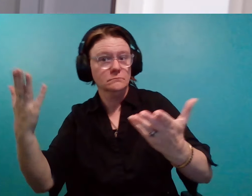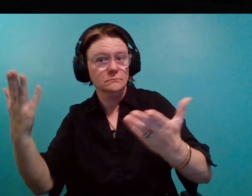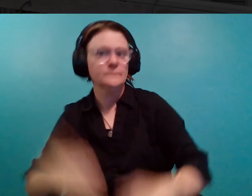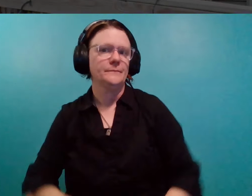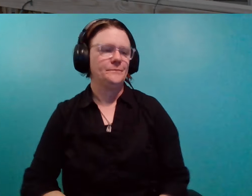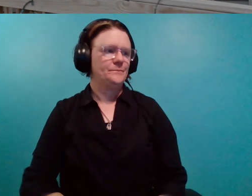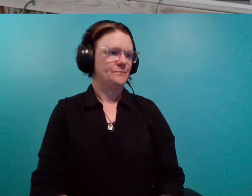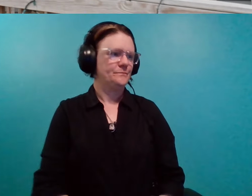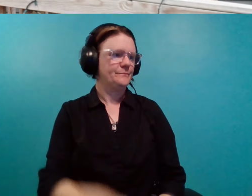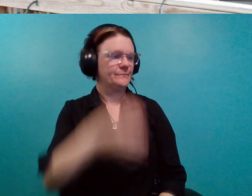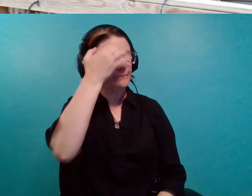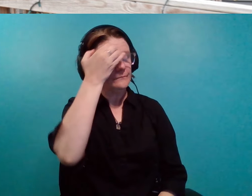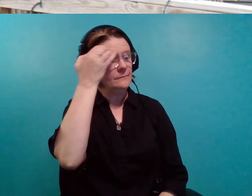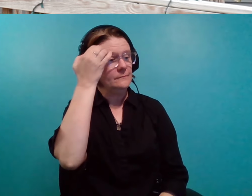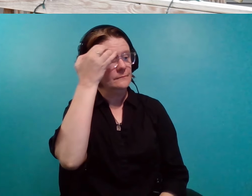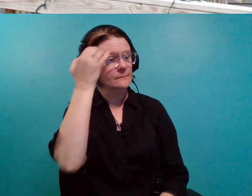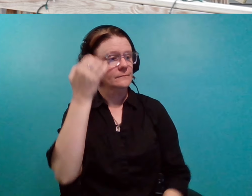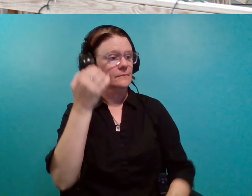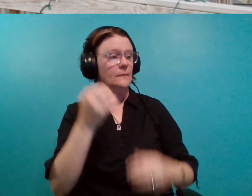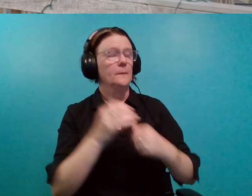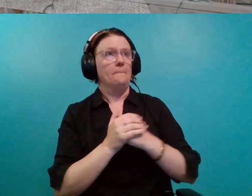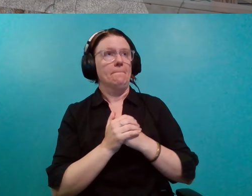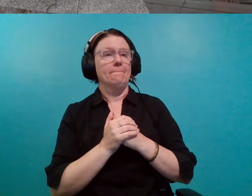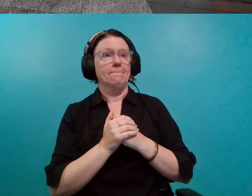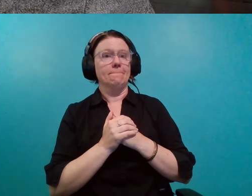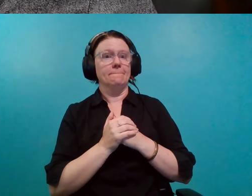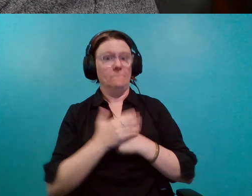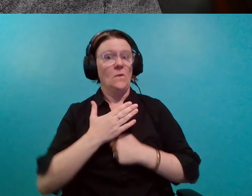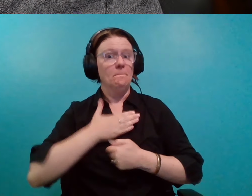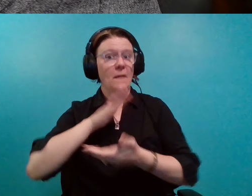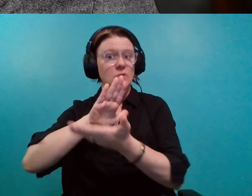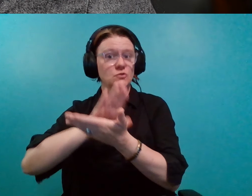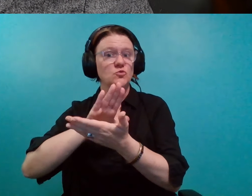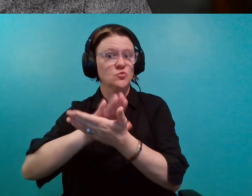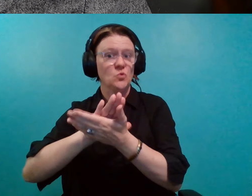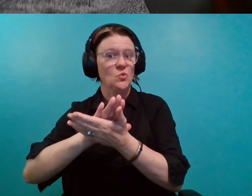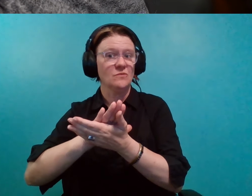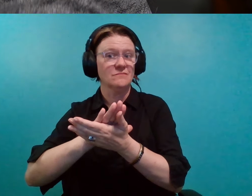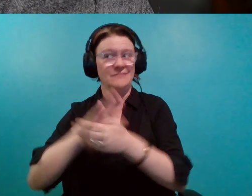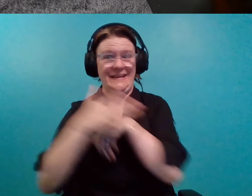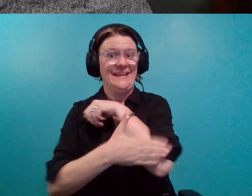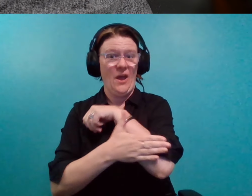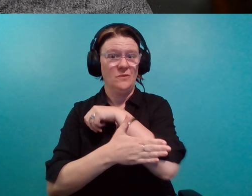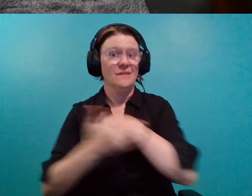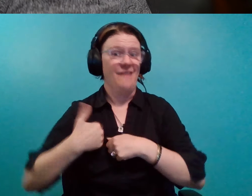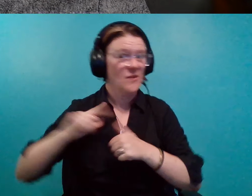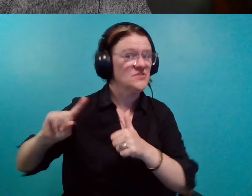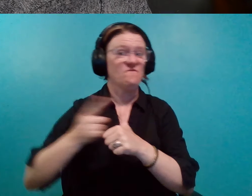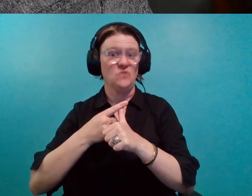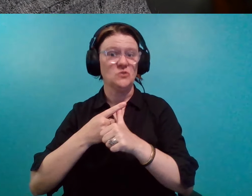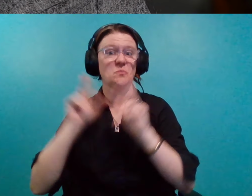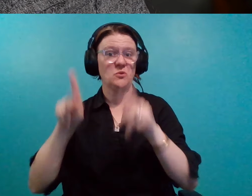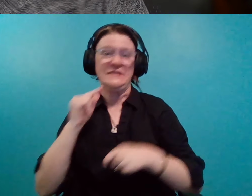commander-in-chief. I was really the first person in that school, in that county, with that